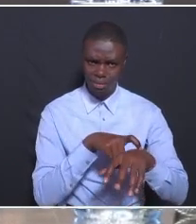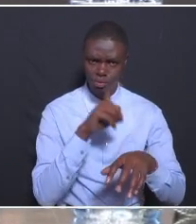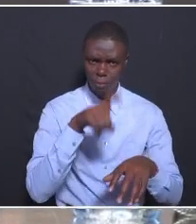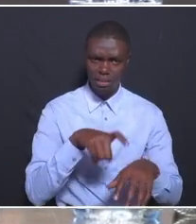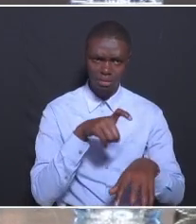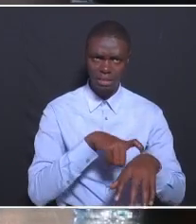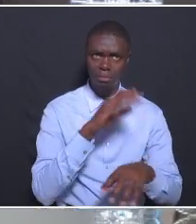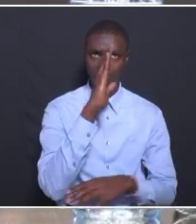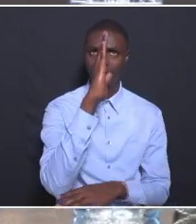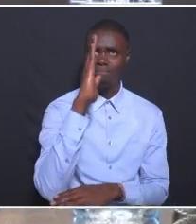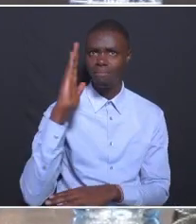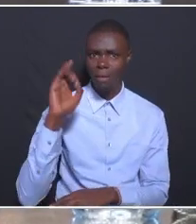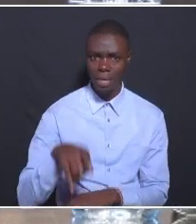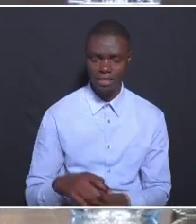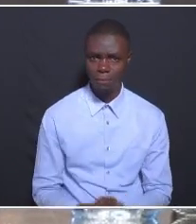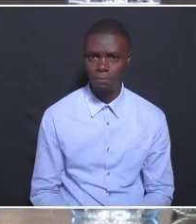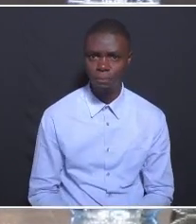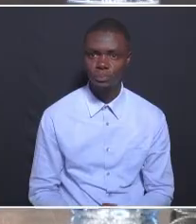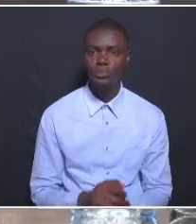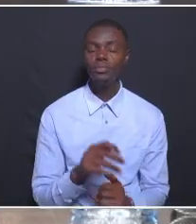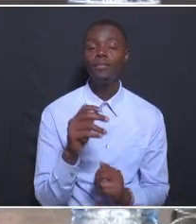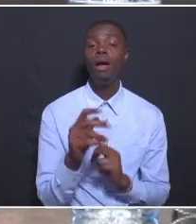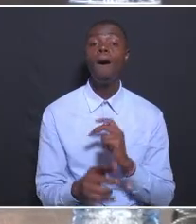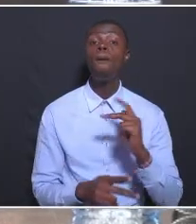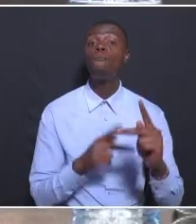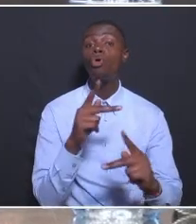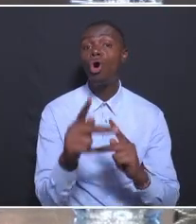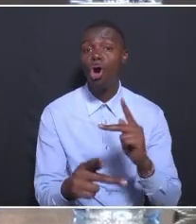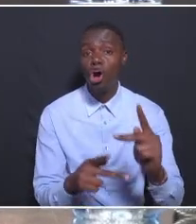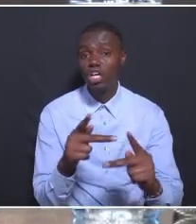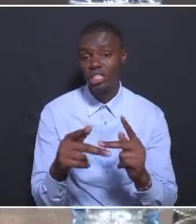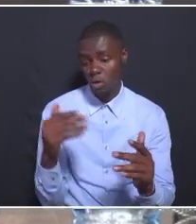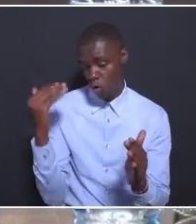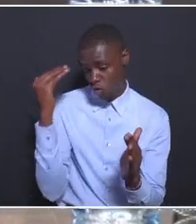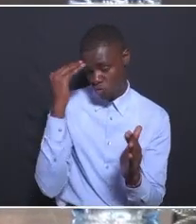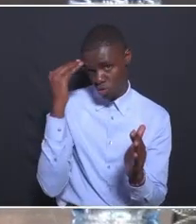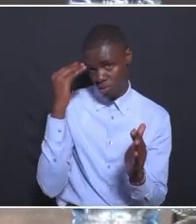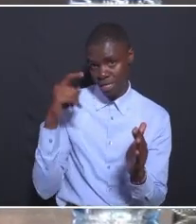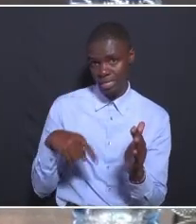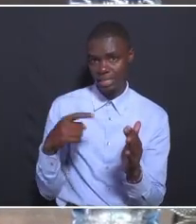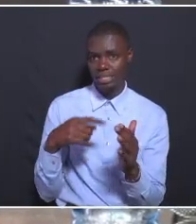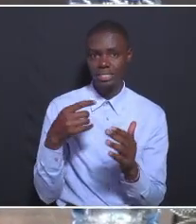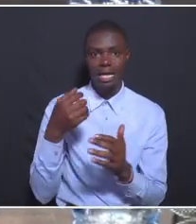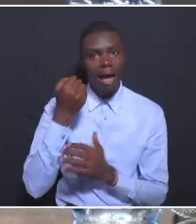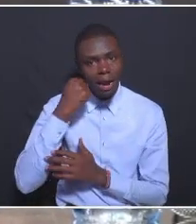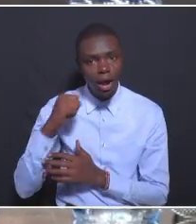Yeah, so the process was just knowing that it's a comedy film and how to